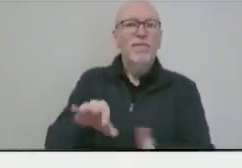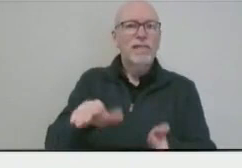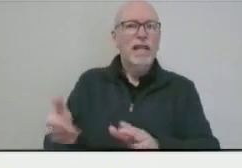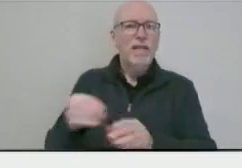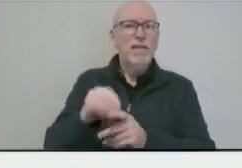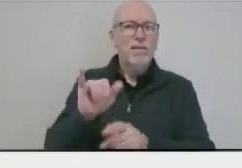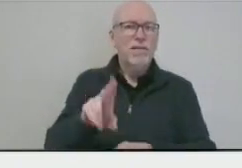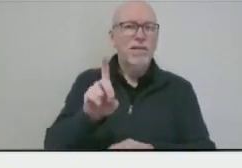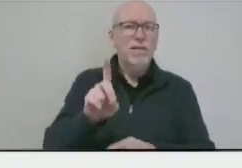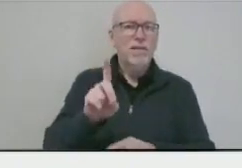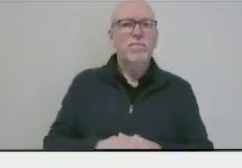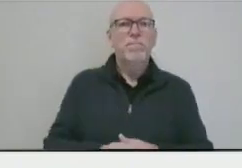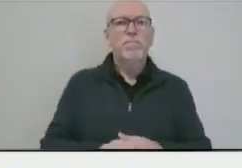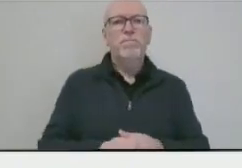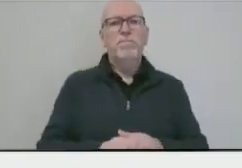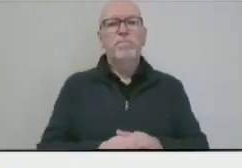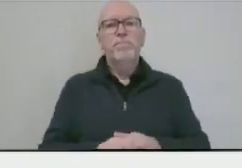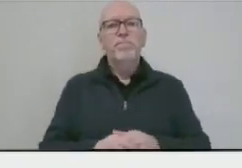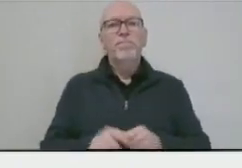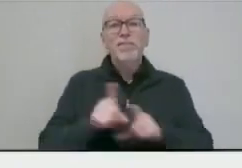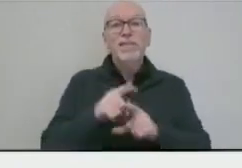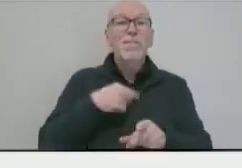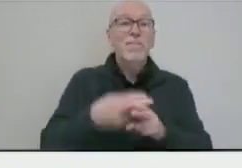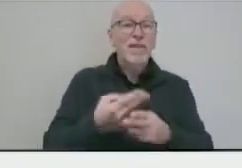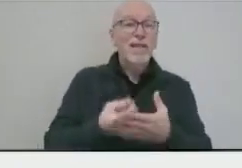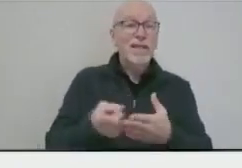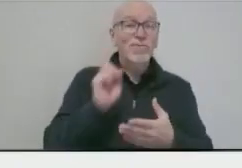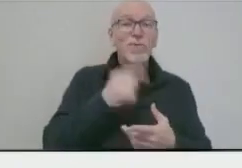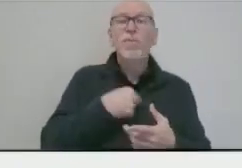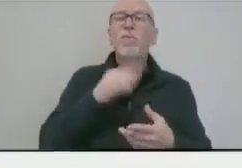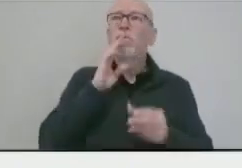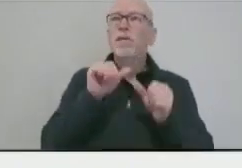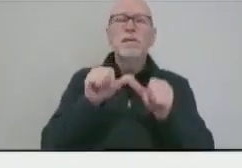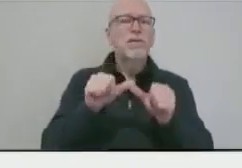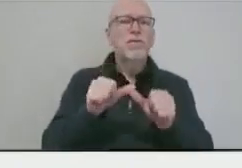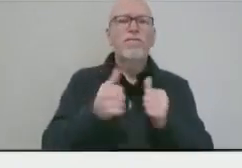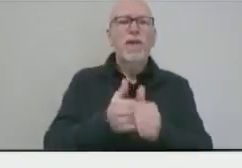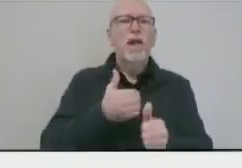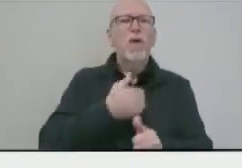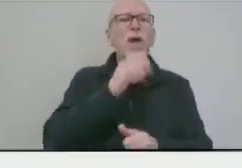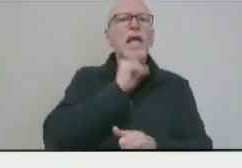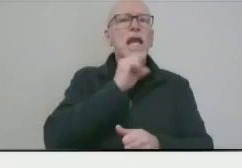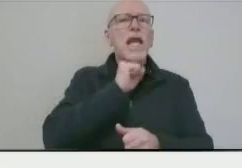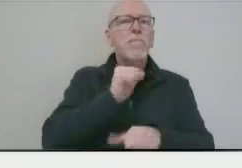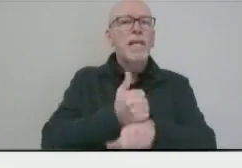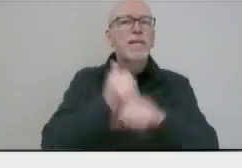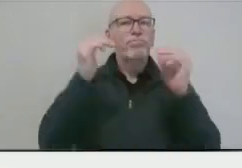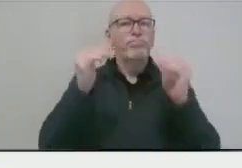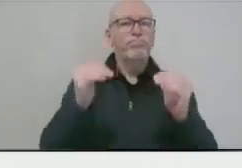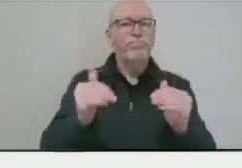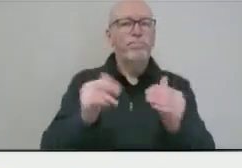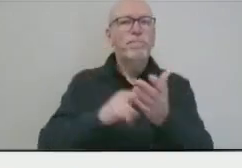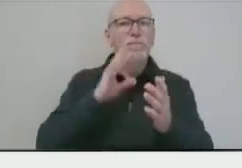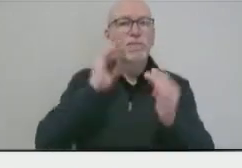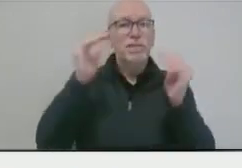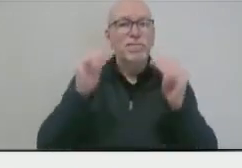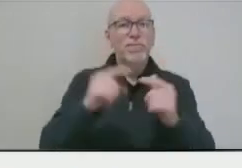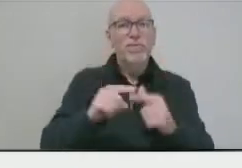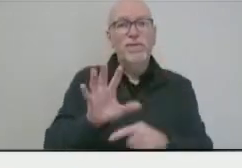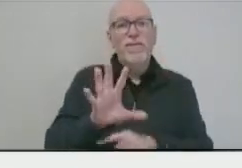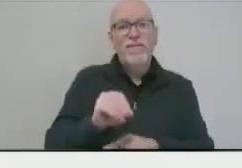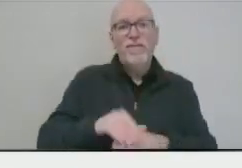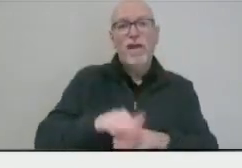Indiana. As I mentioned last week, we will continue to follow our age-based approach, which will take us down to age 50 and